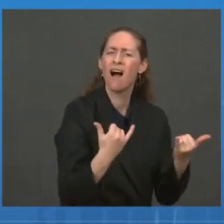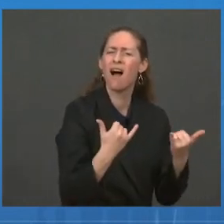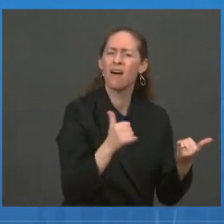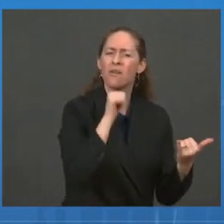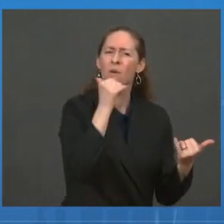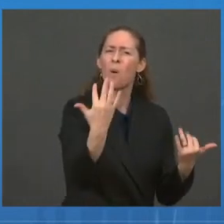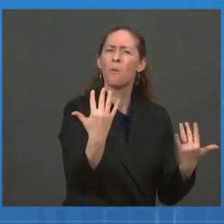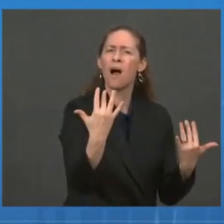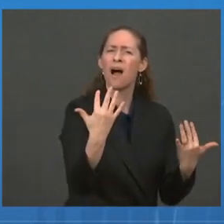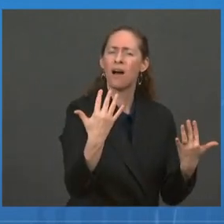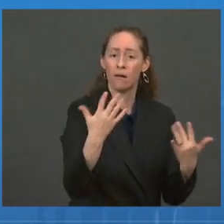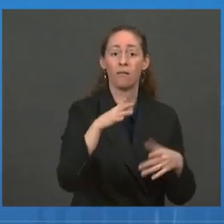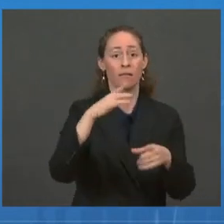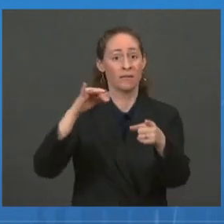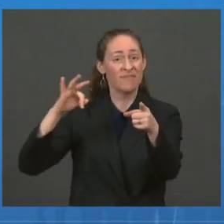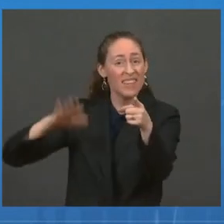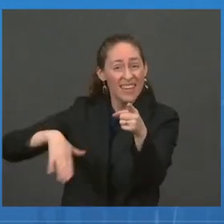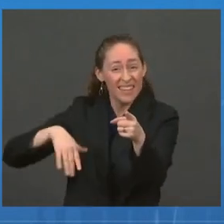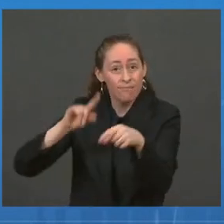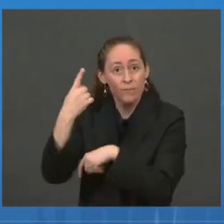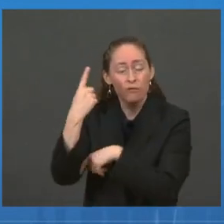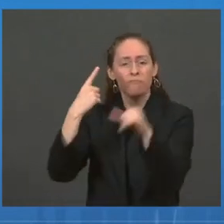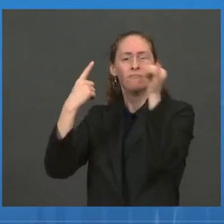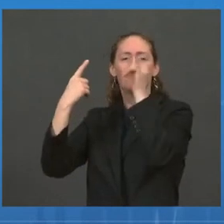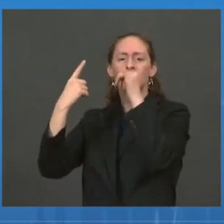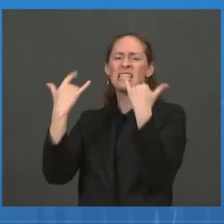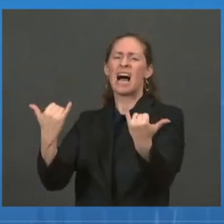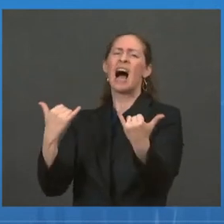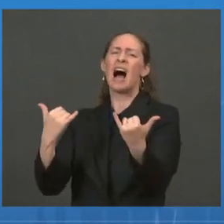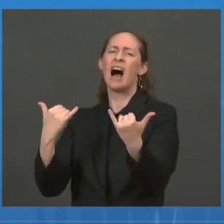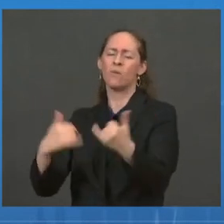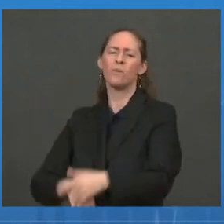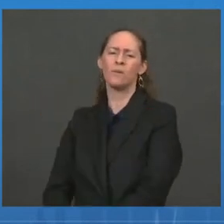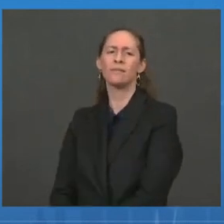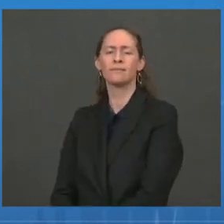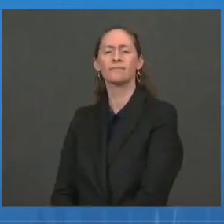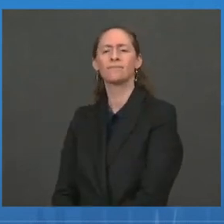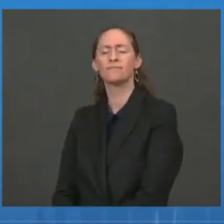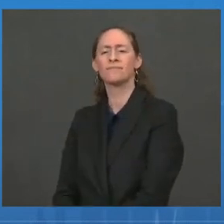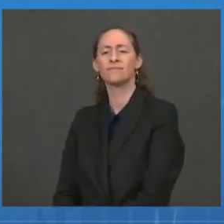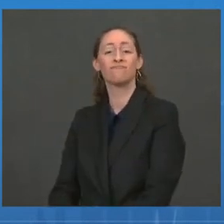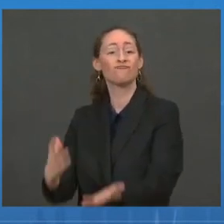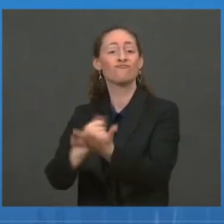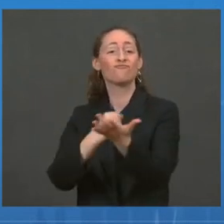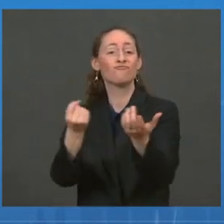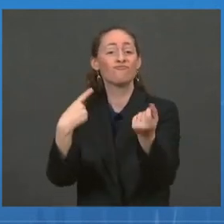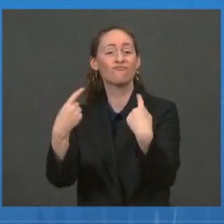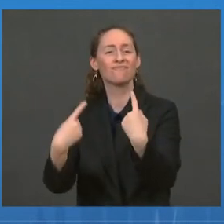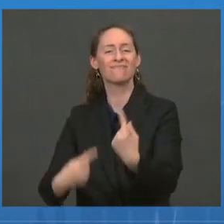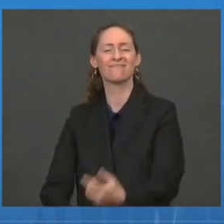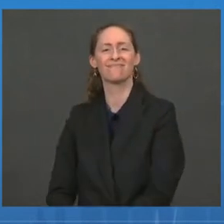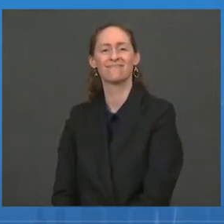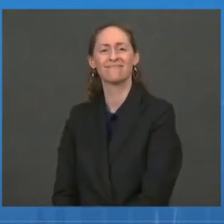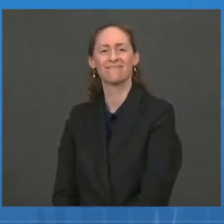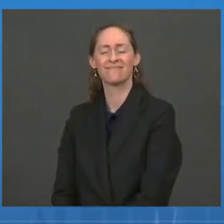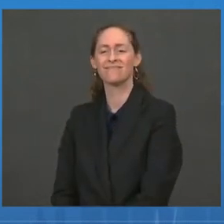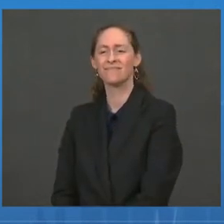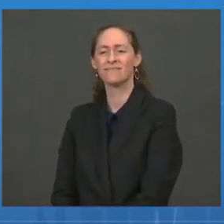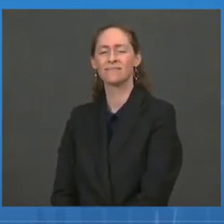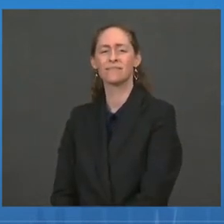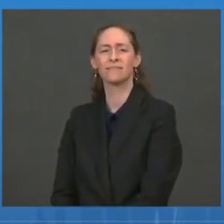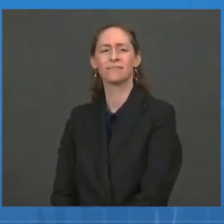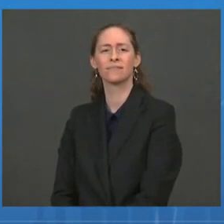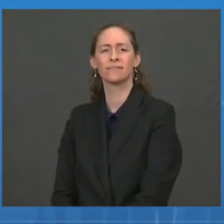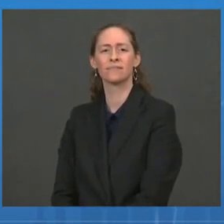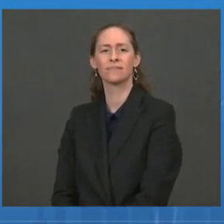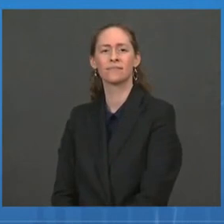for questions kevin thanks jeff i know there's a ton of questions today so please keep your questions